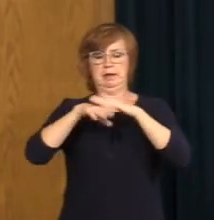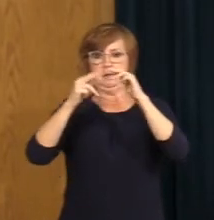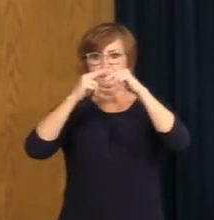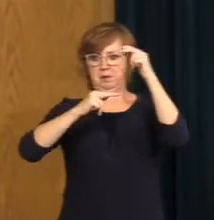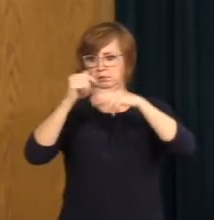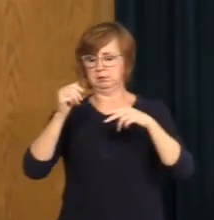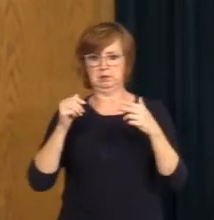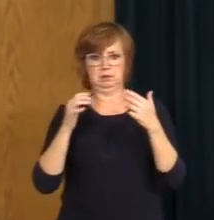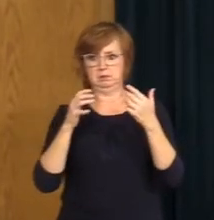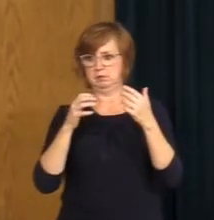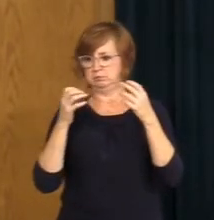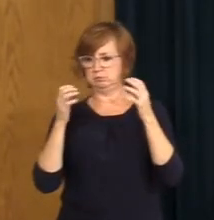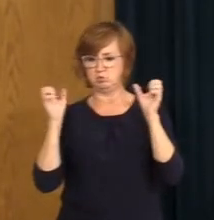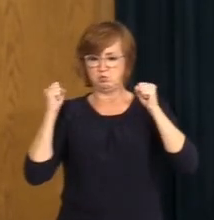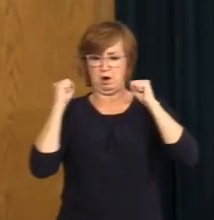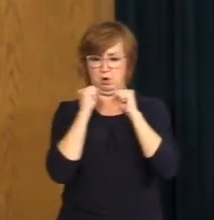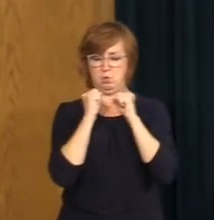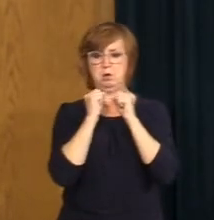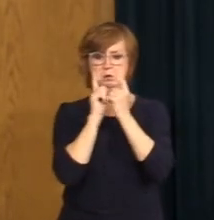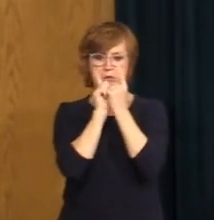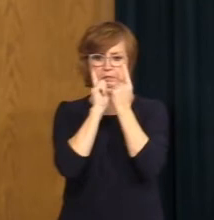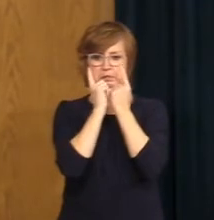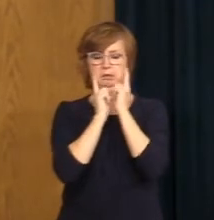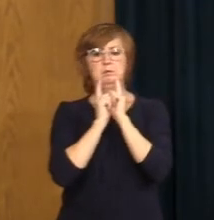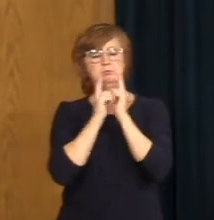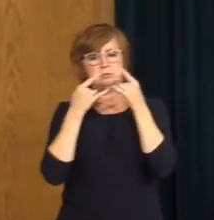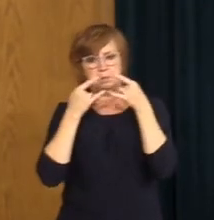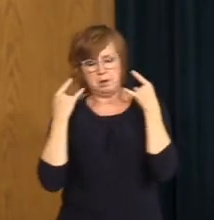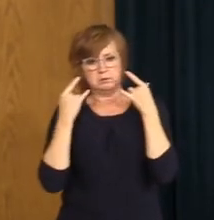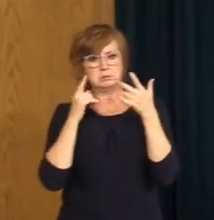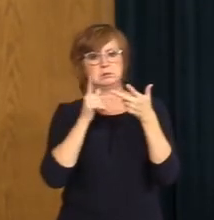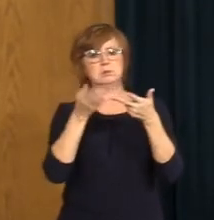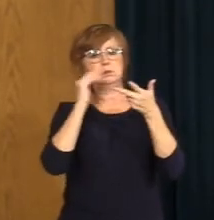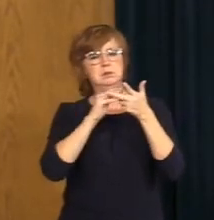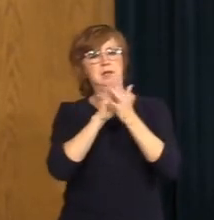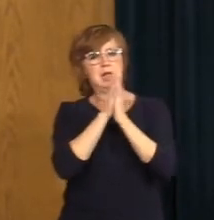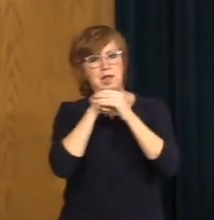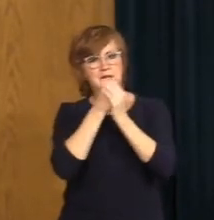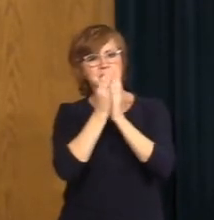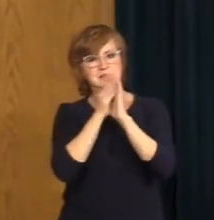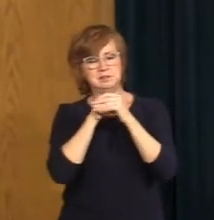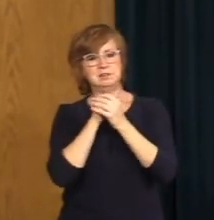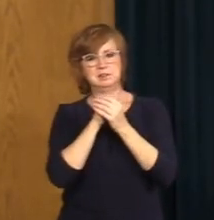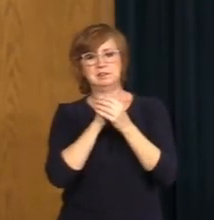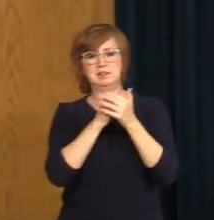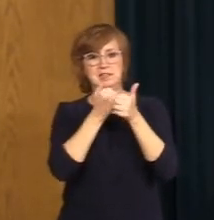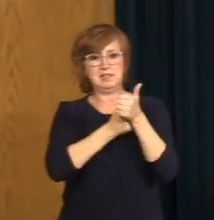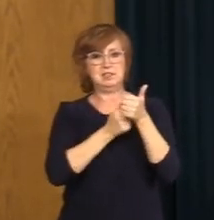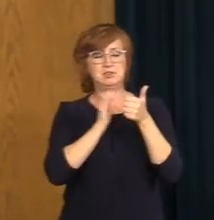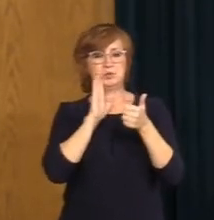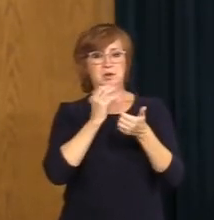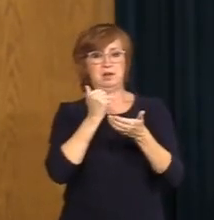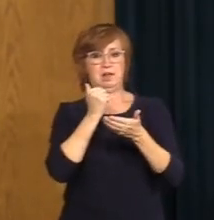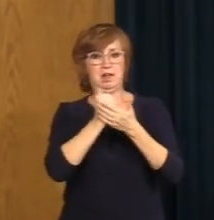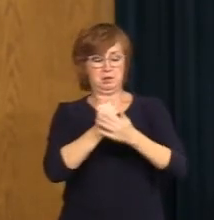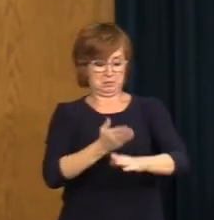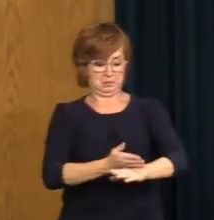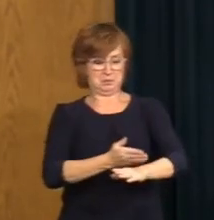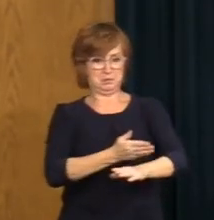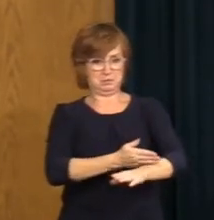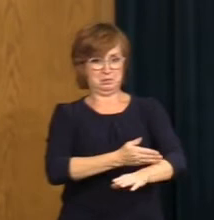hand washing, and all of these will have incremental impacts on keeping our numbers low. And we've seen